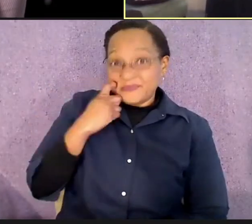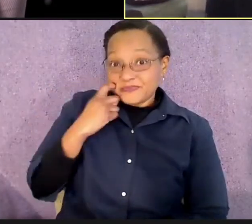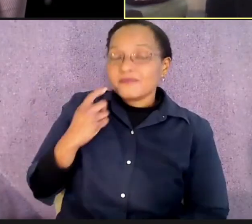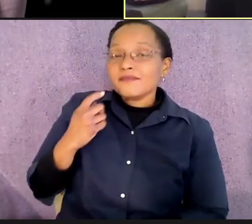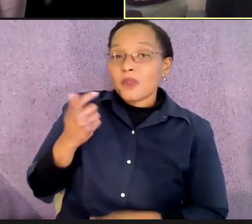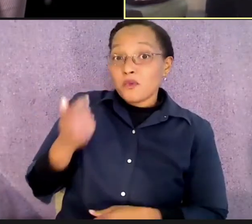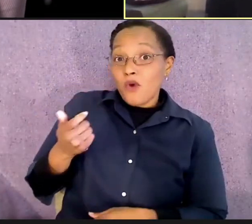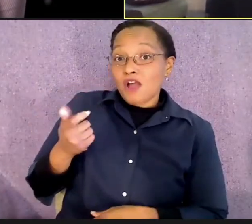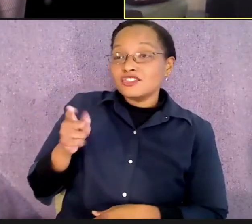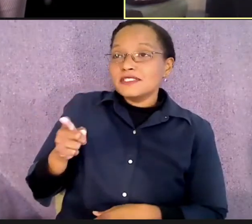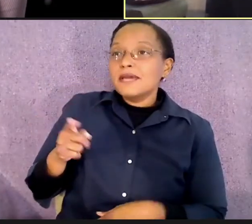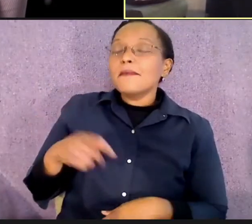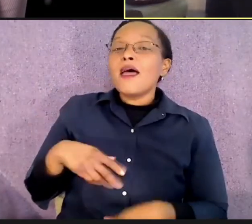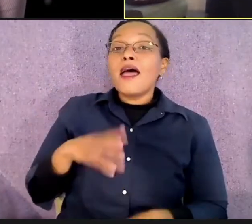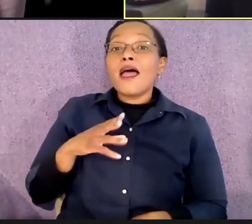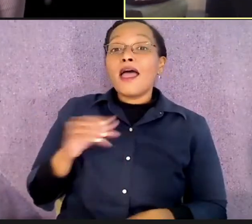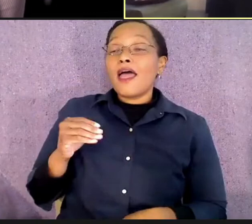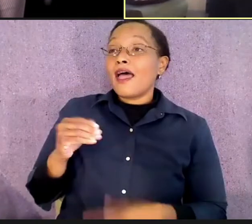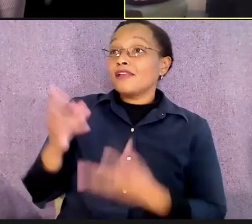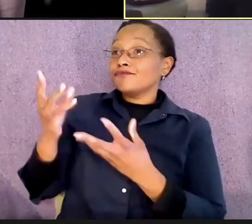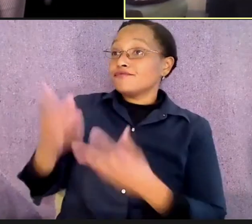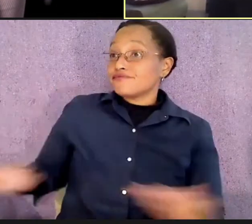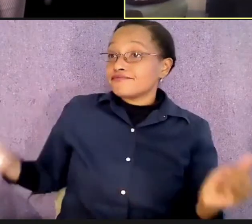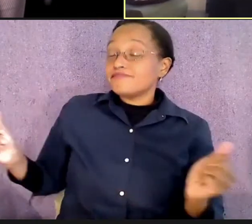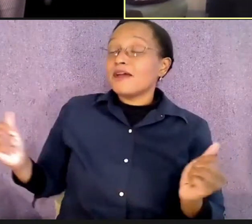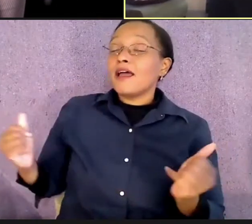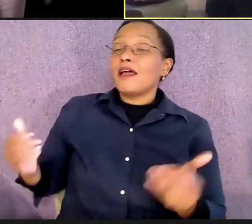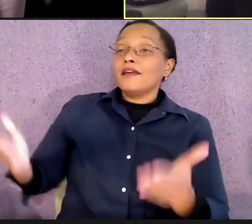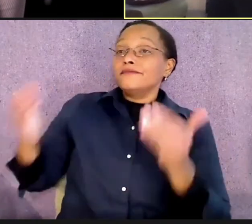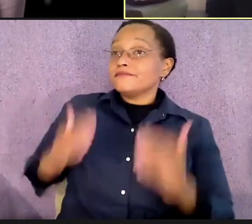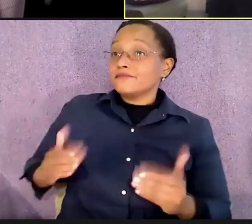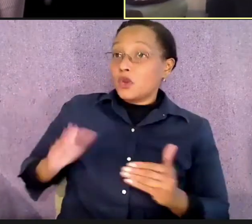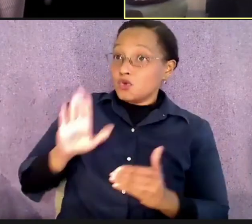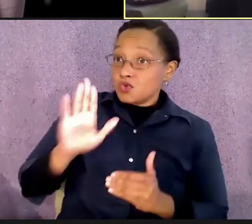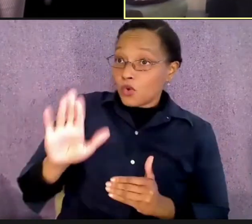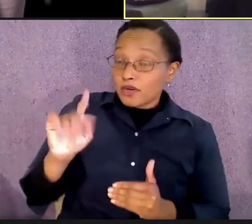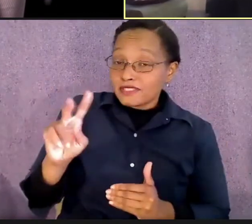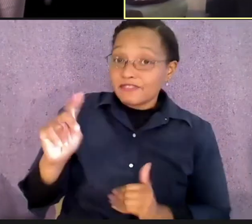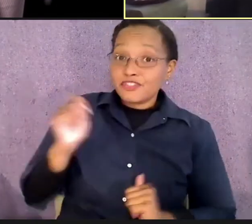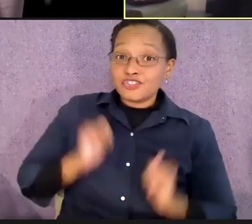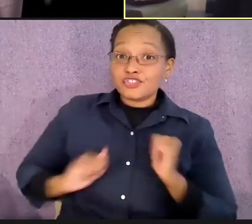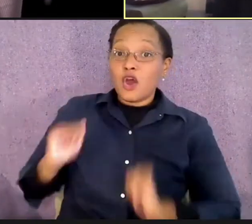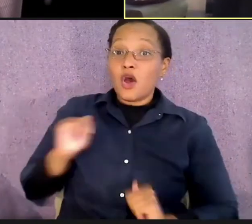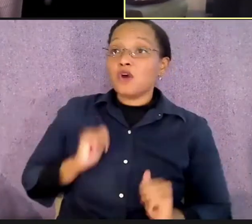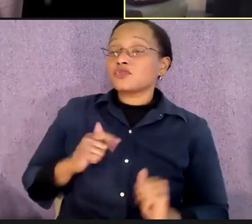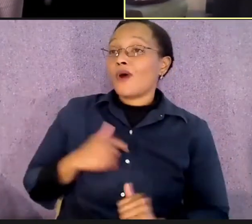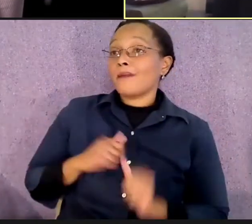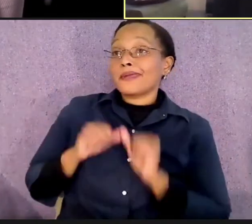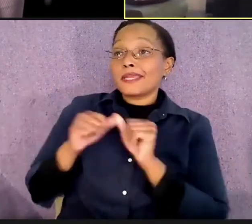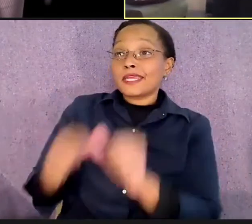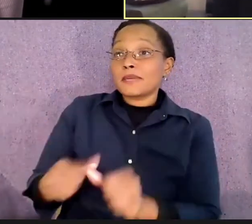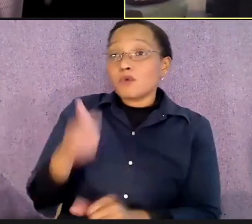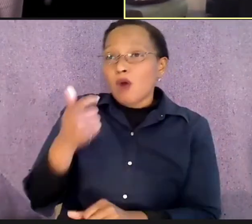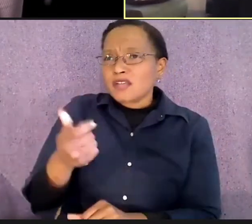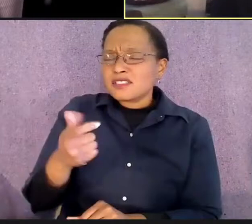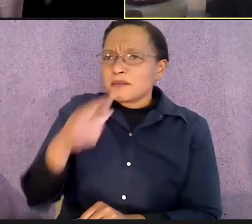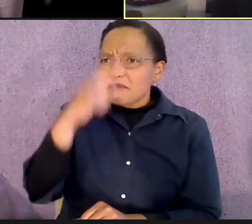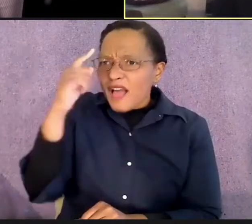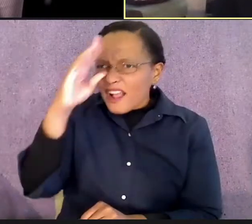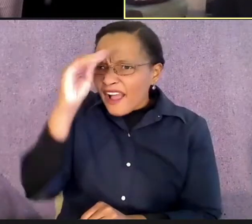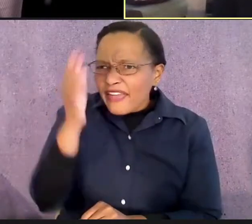BLITZER. He just went off the news, so I'm going to just keep watching. Why is this Black guy yelling at